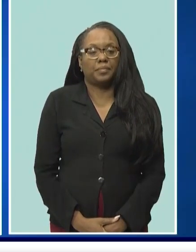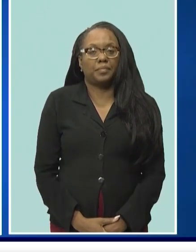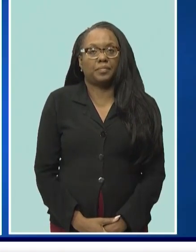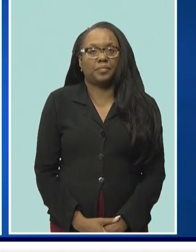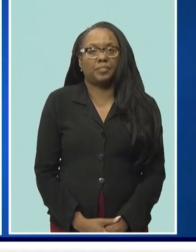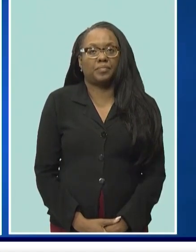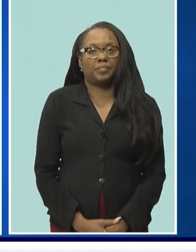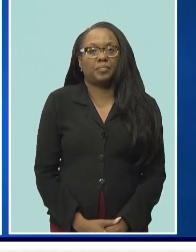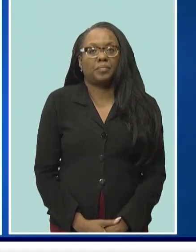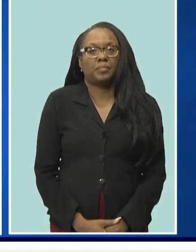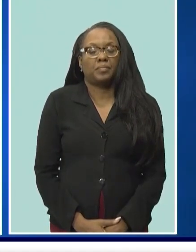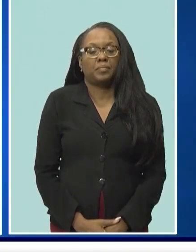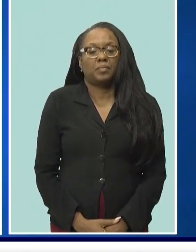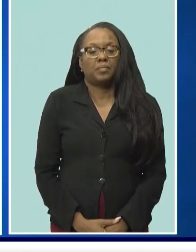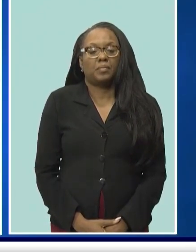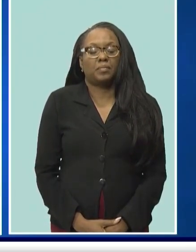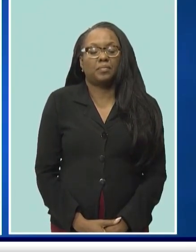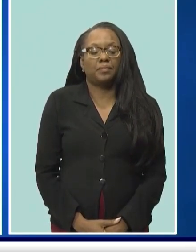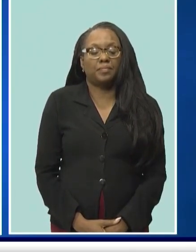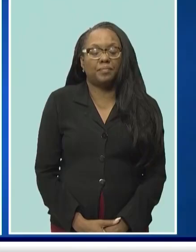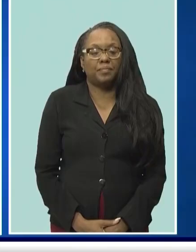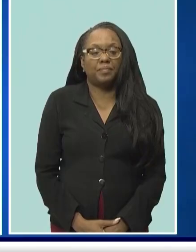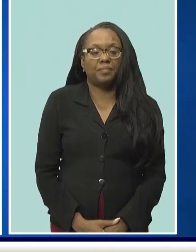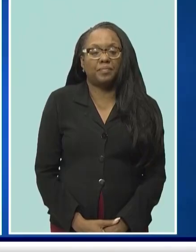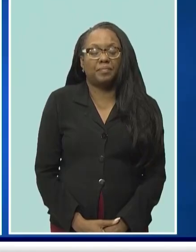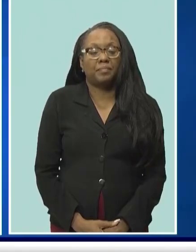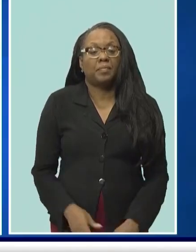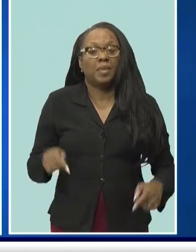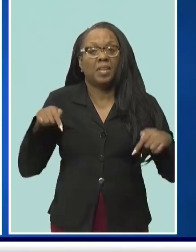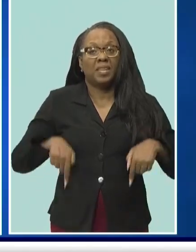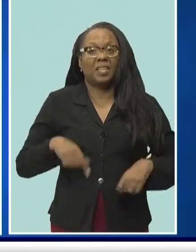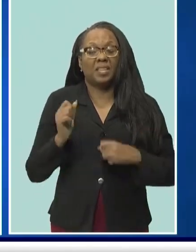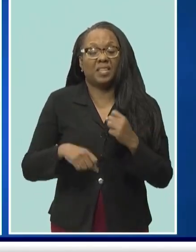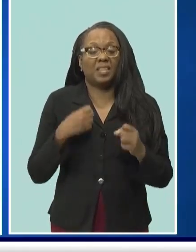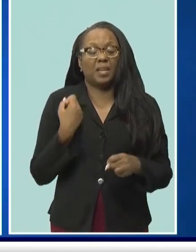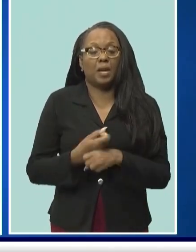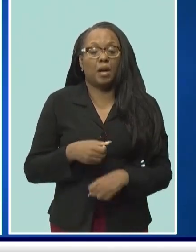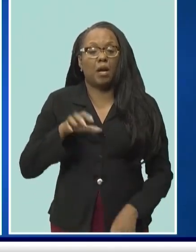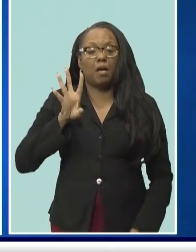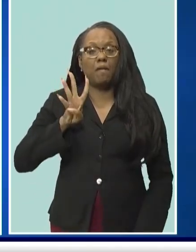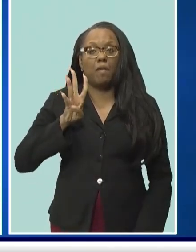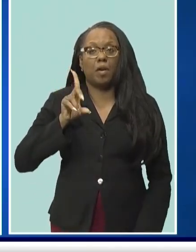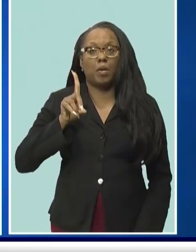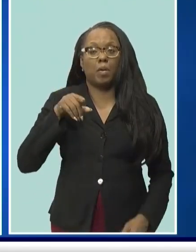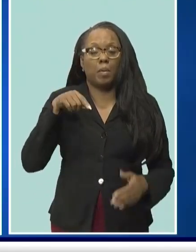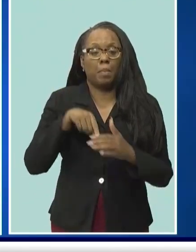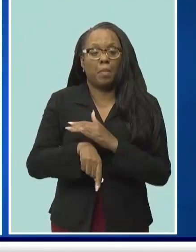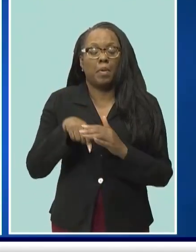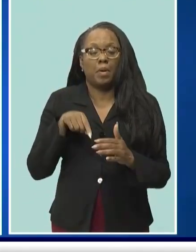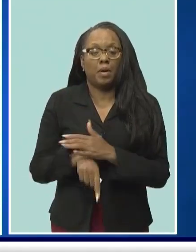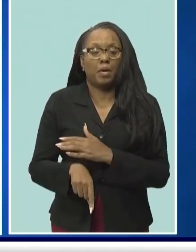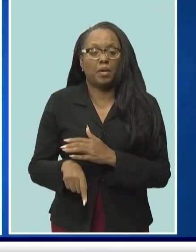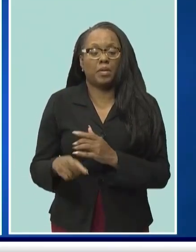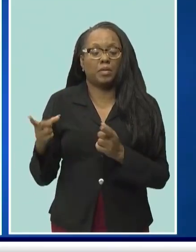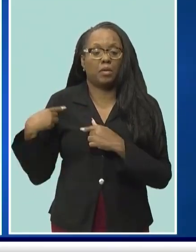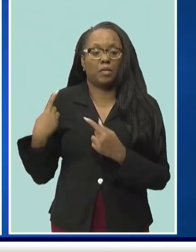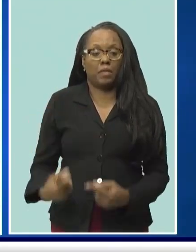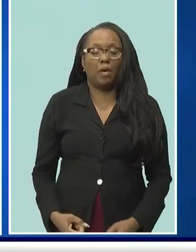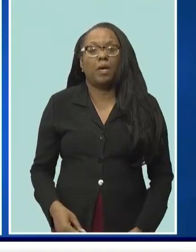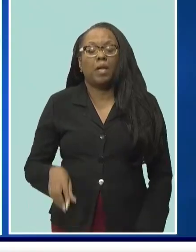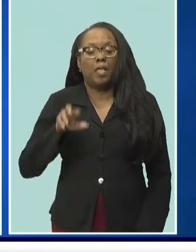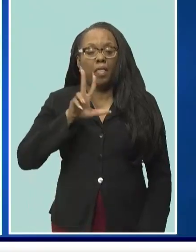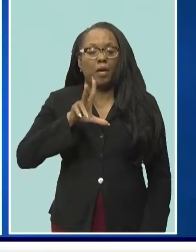There have been 41 murders in Barbados this year compared to 28 last year. 31 of them